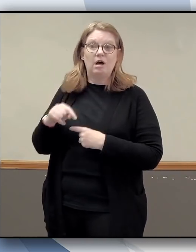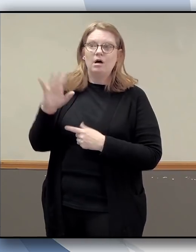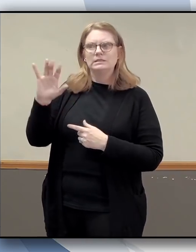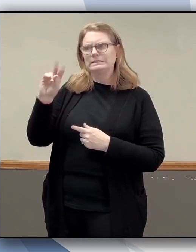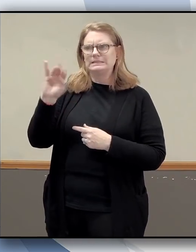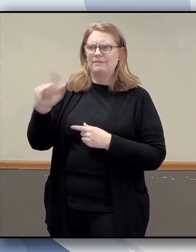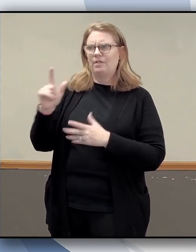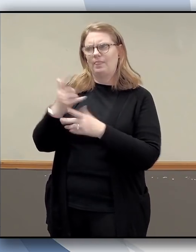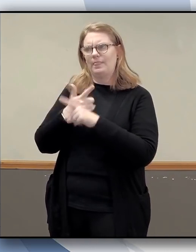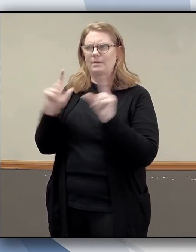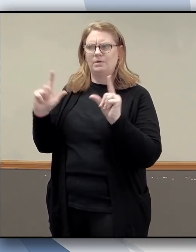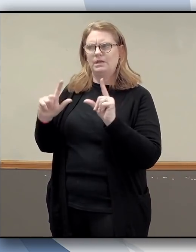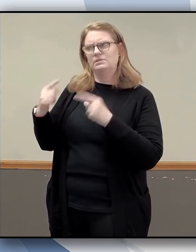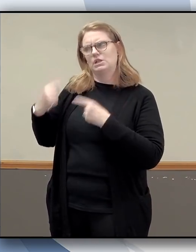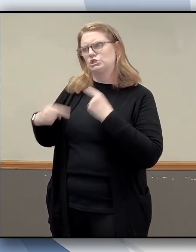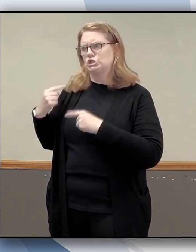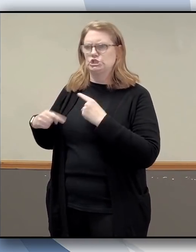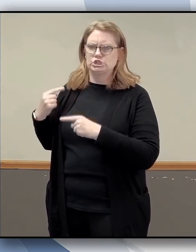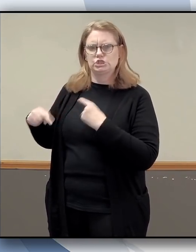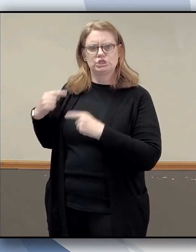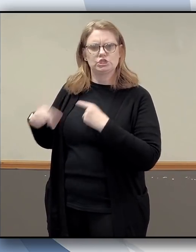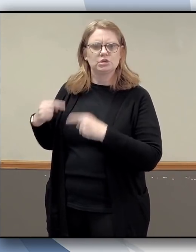to a fight over